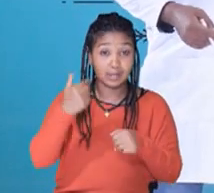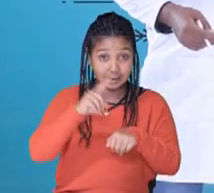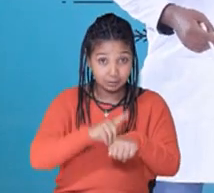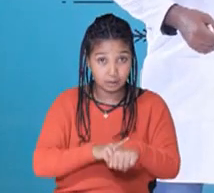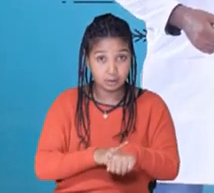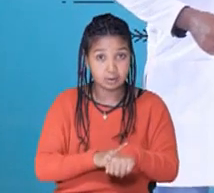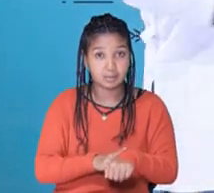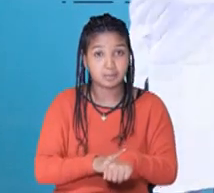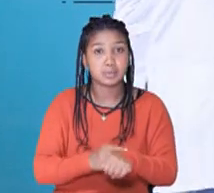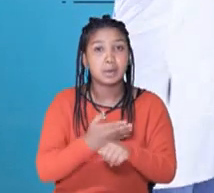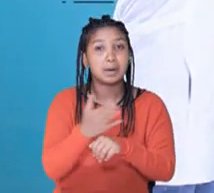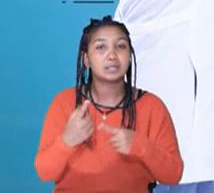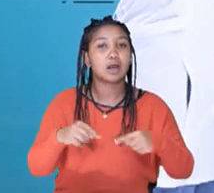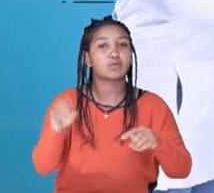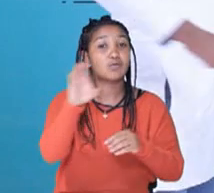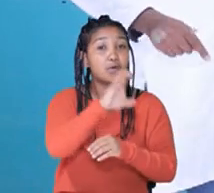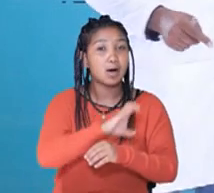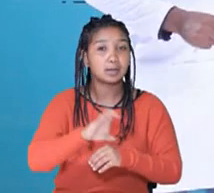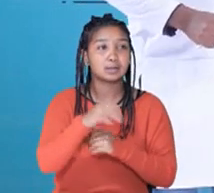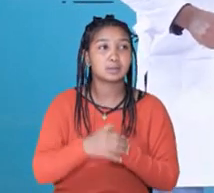period, please try